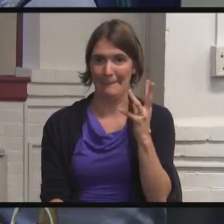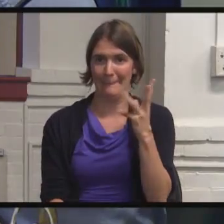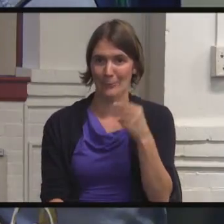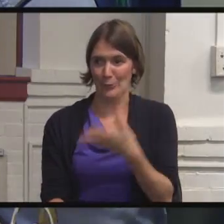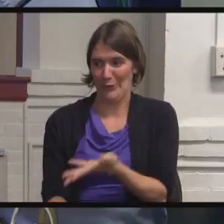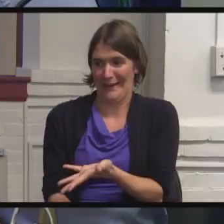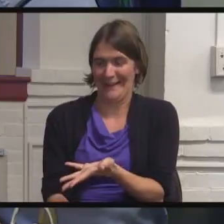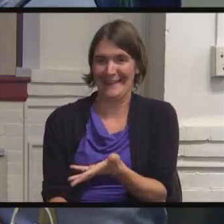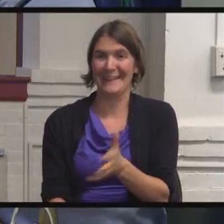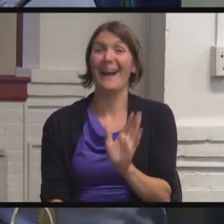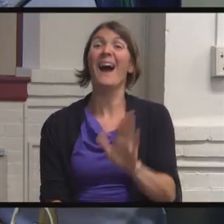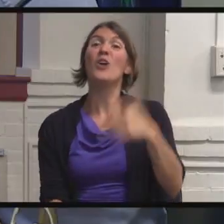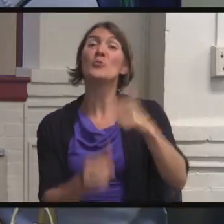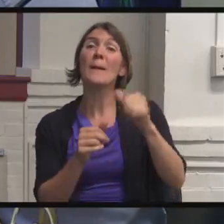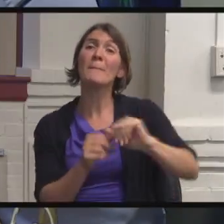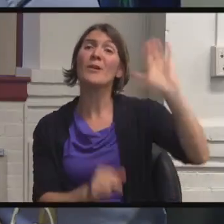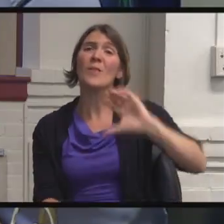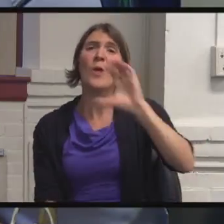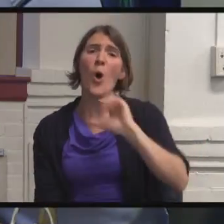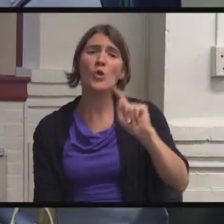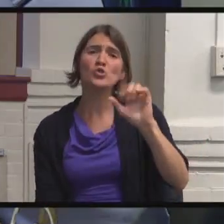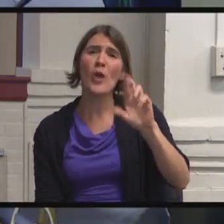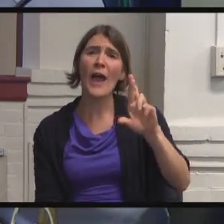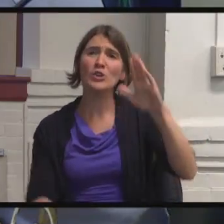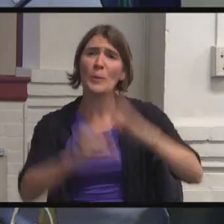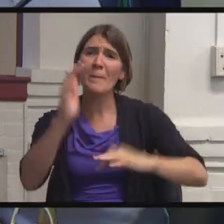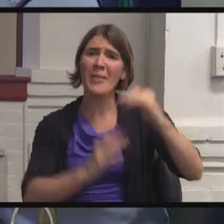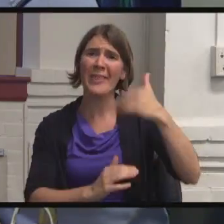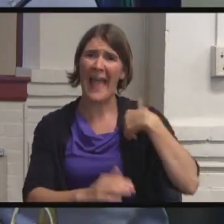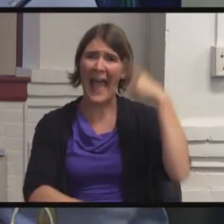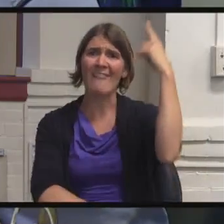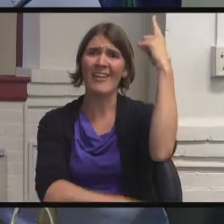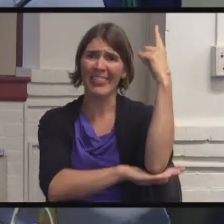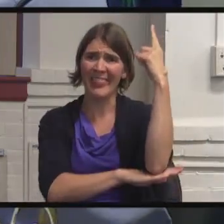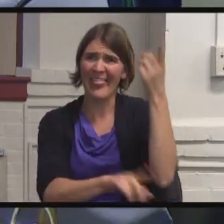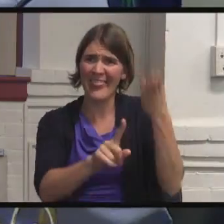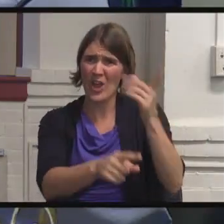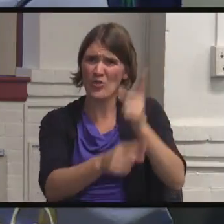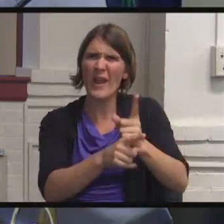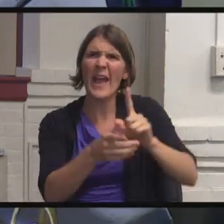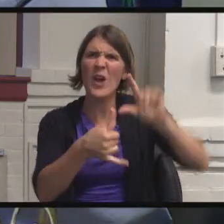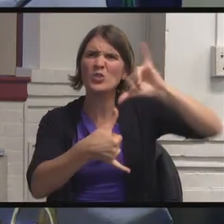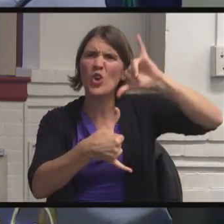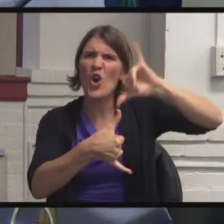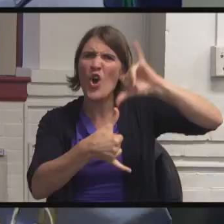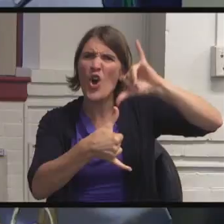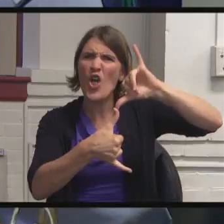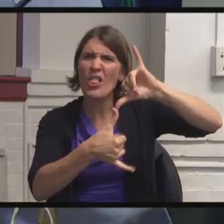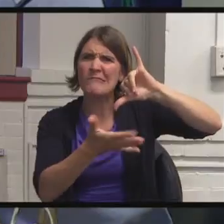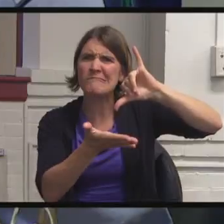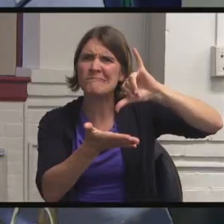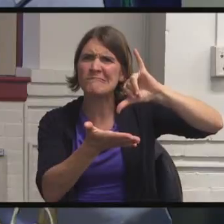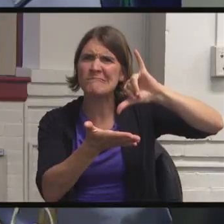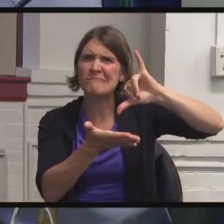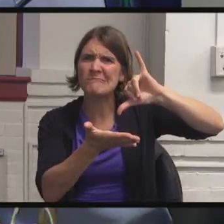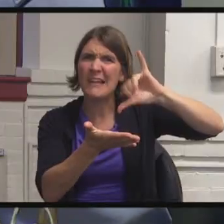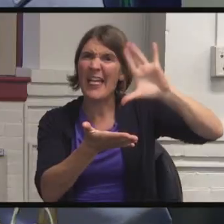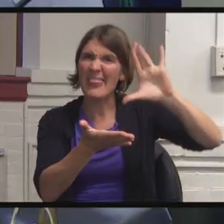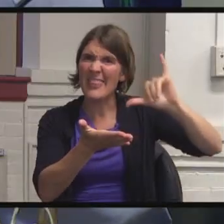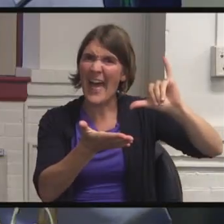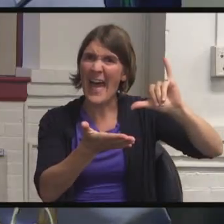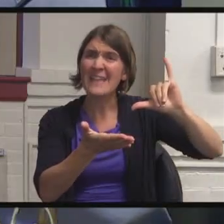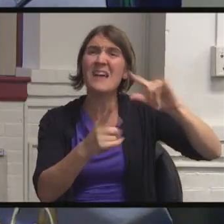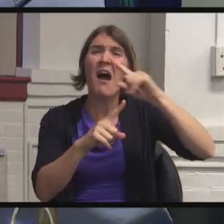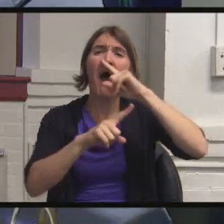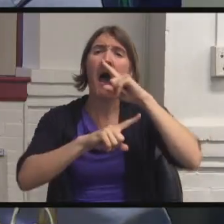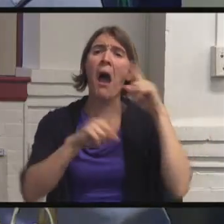The old Firgit tractor building, they have an antenna on top of that. They do. How high is that? Do you know? Any idea? That thing is